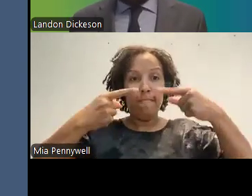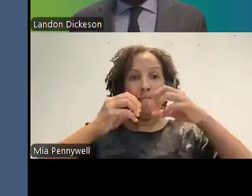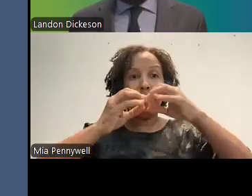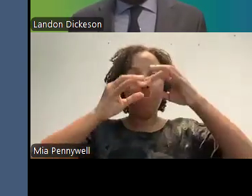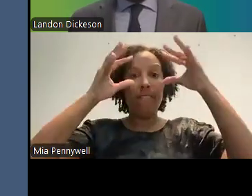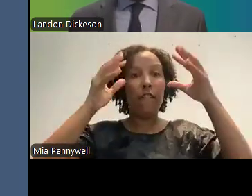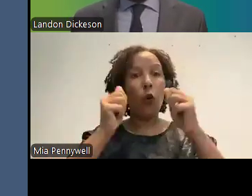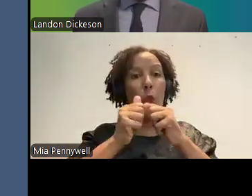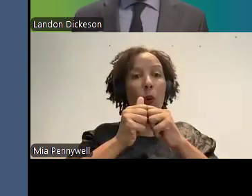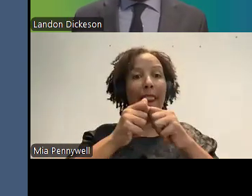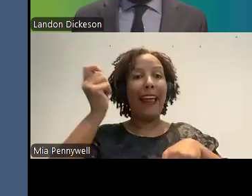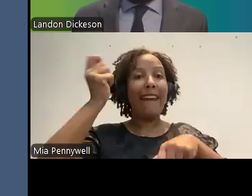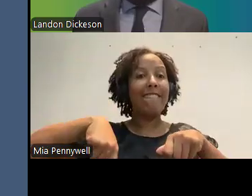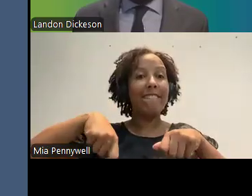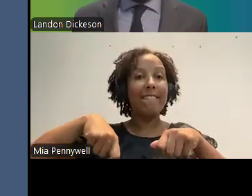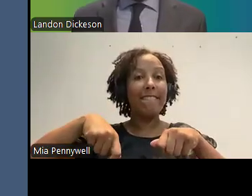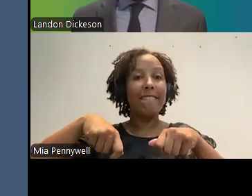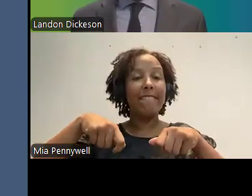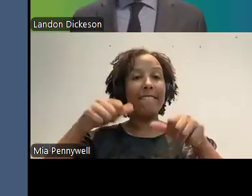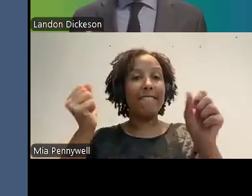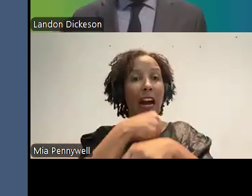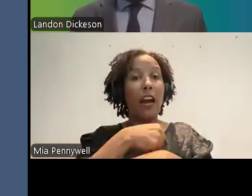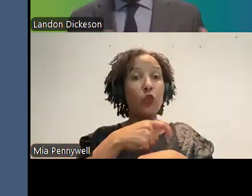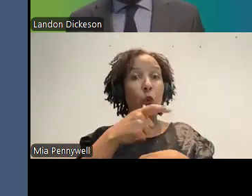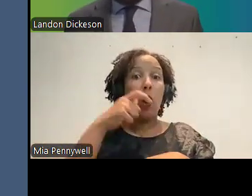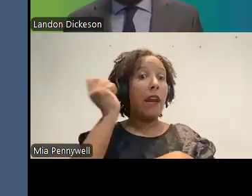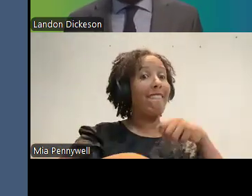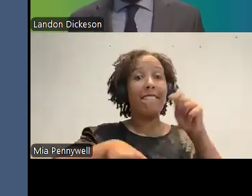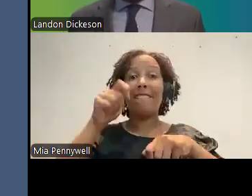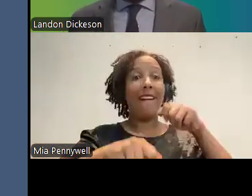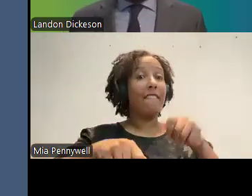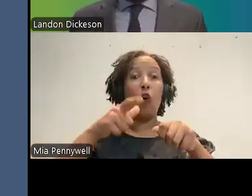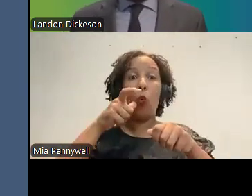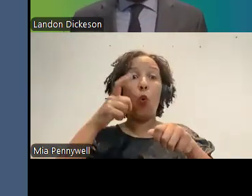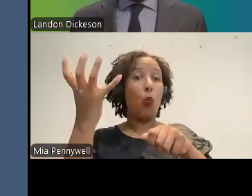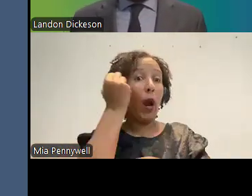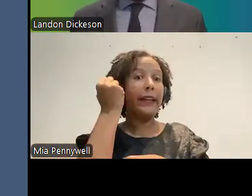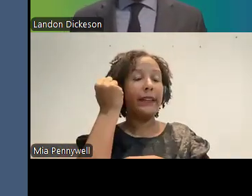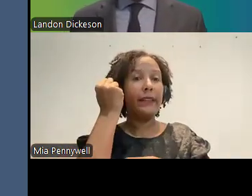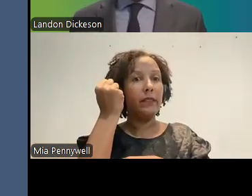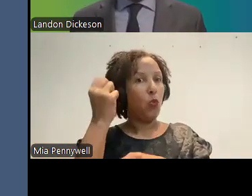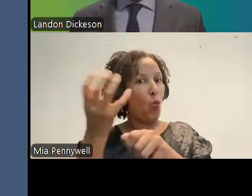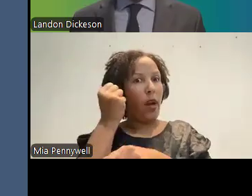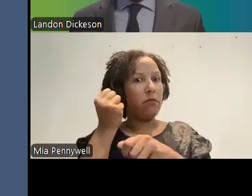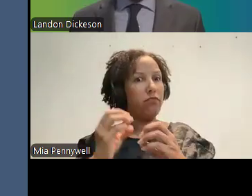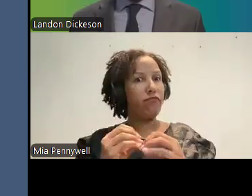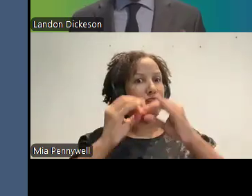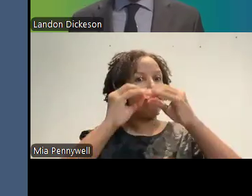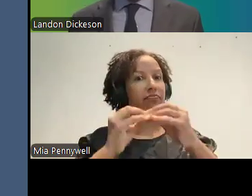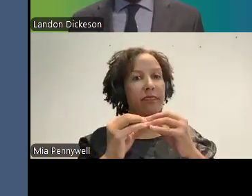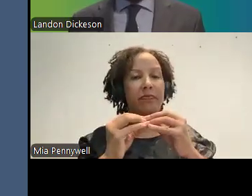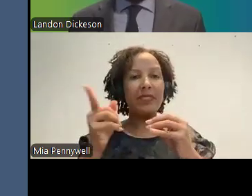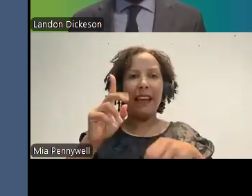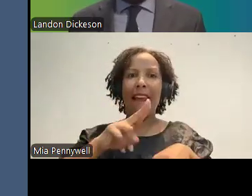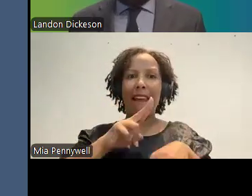fight. So whoever won the knife fight won the argument or the disagreement. So naturally, he had kind of a warped